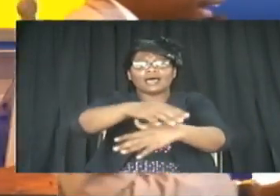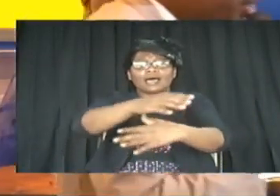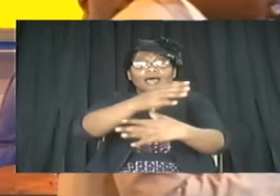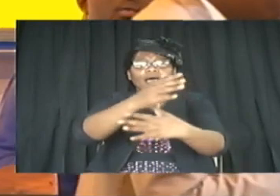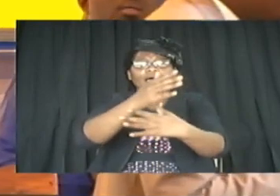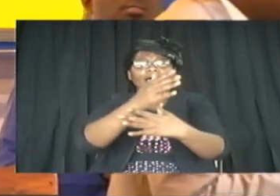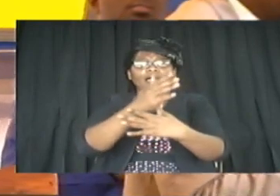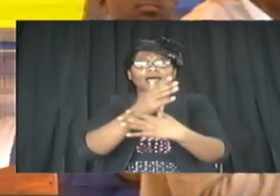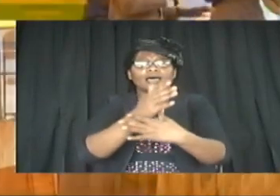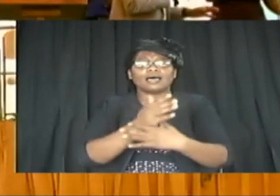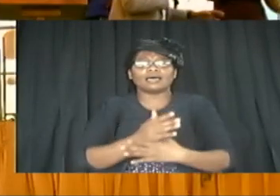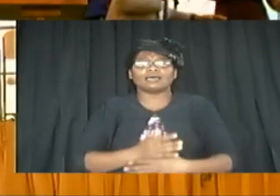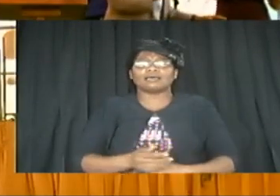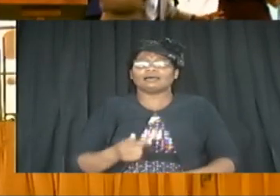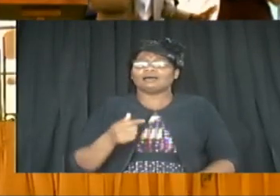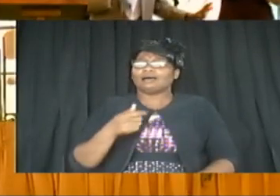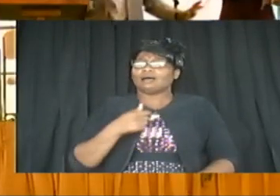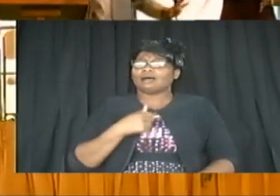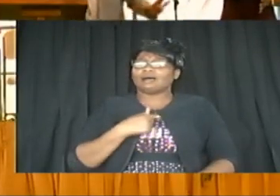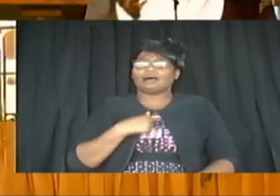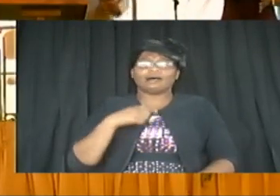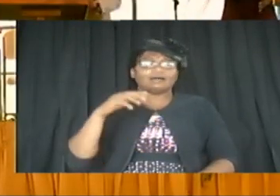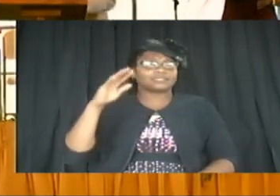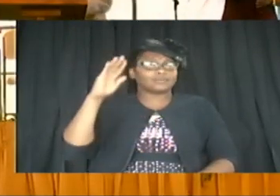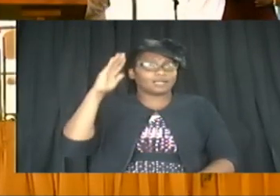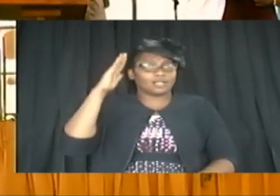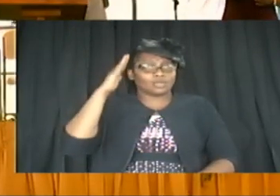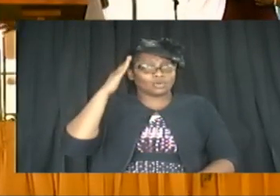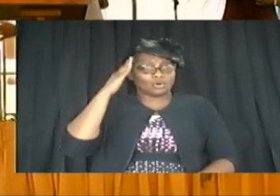Softly, I shall know Jesus.